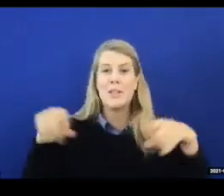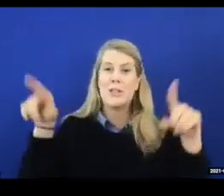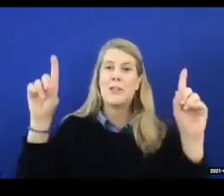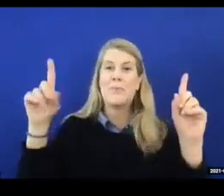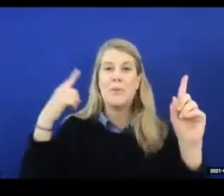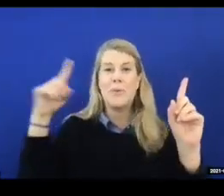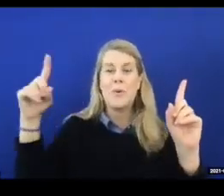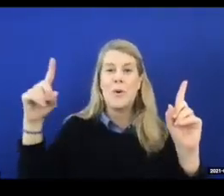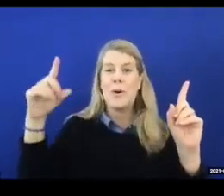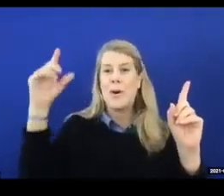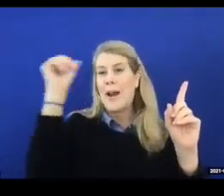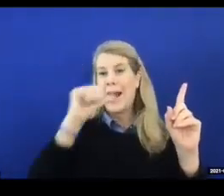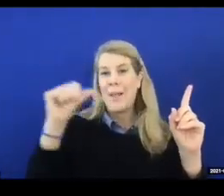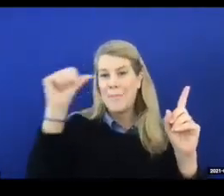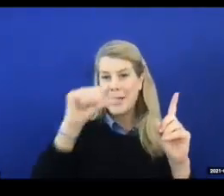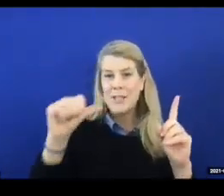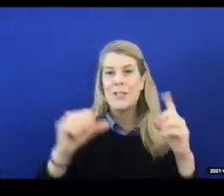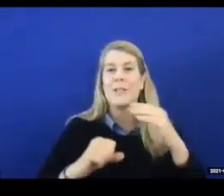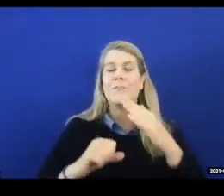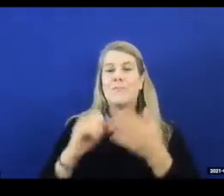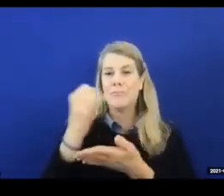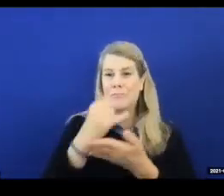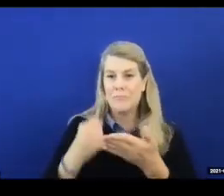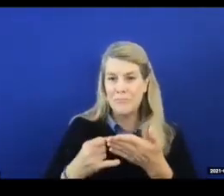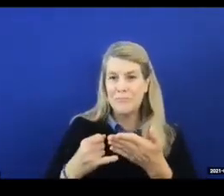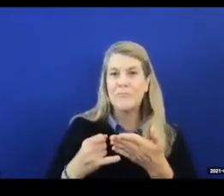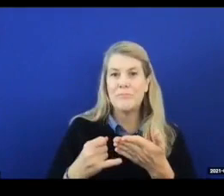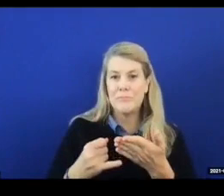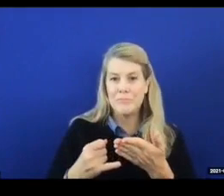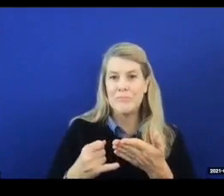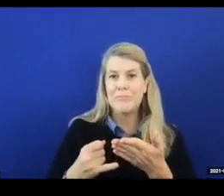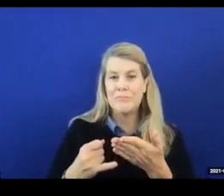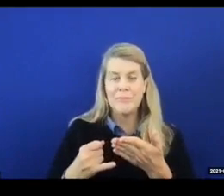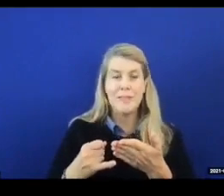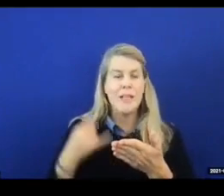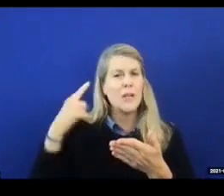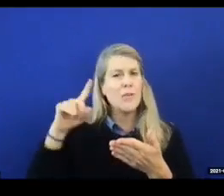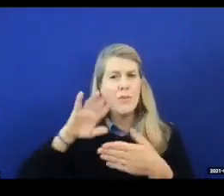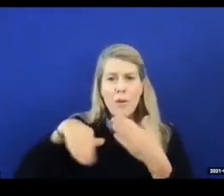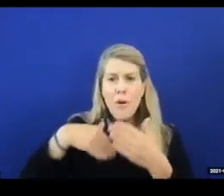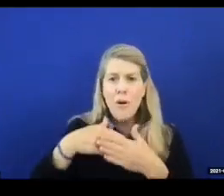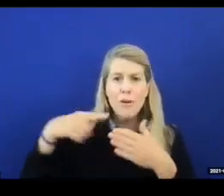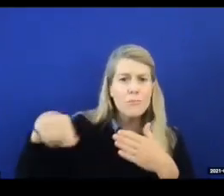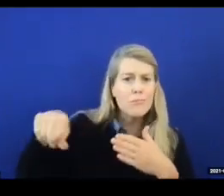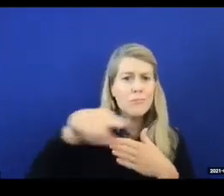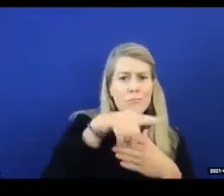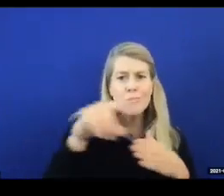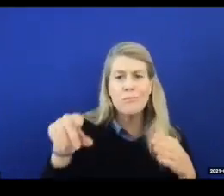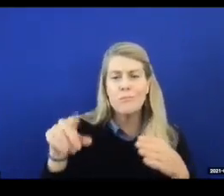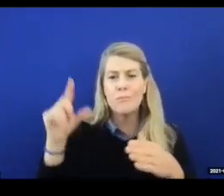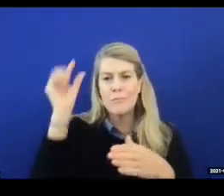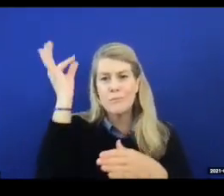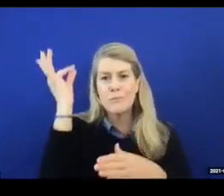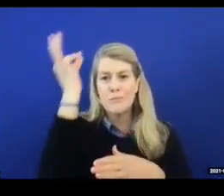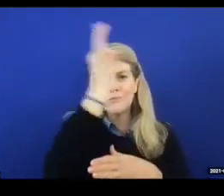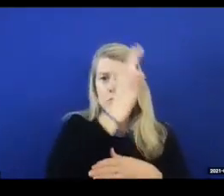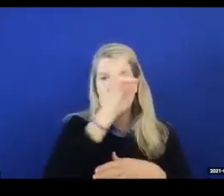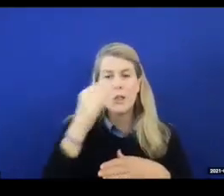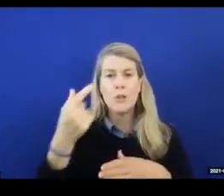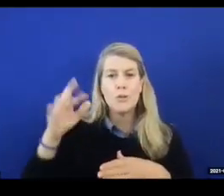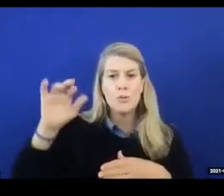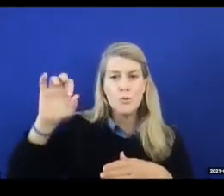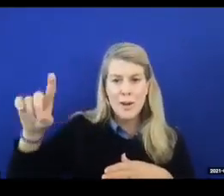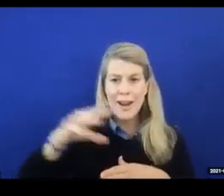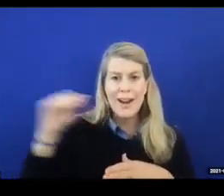in Animation Foundation. To all the graduates and certificate recipients, you